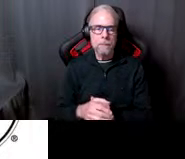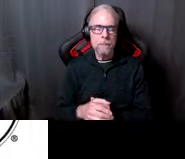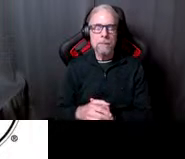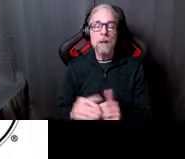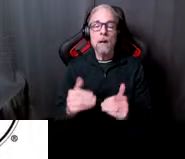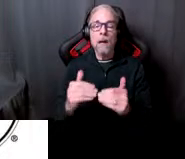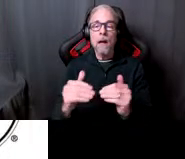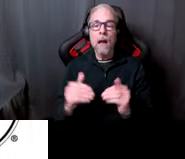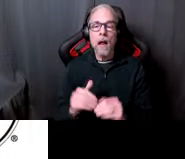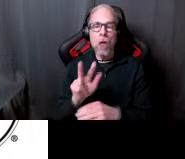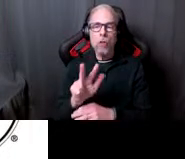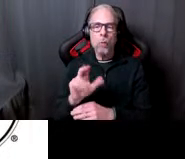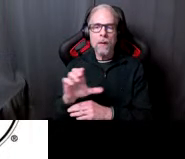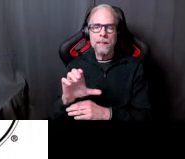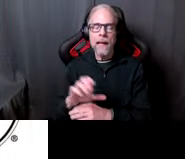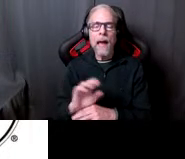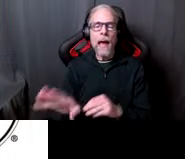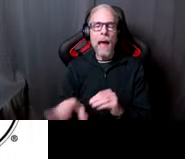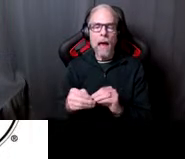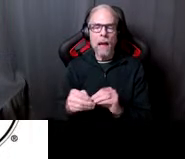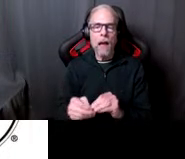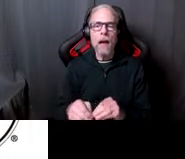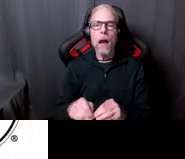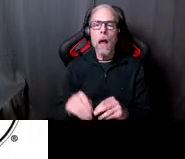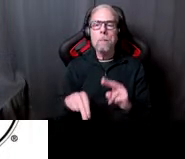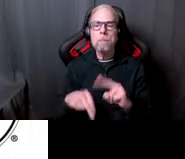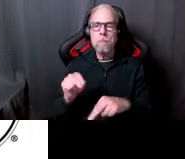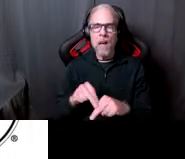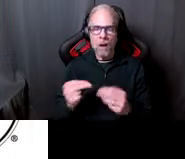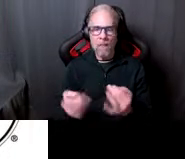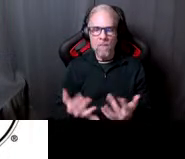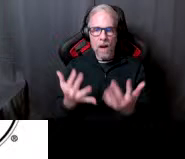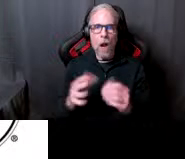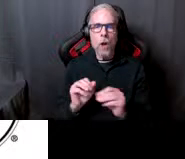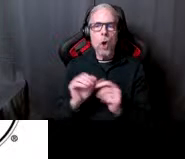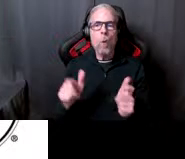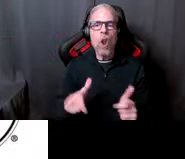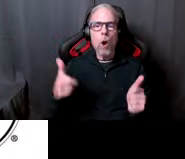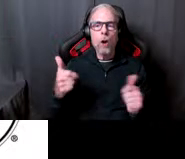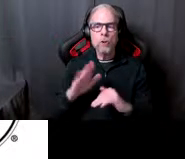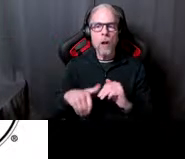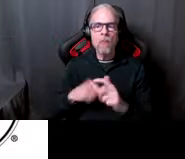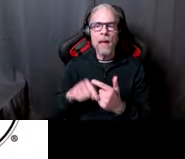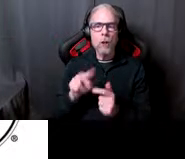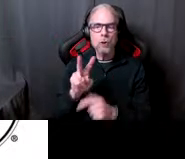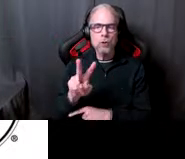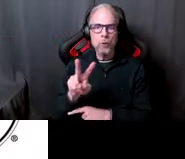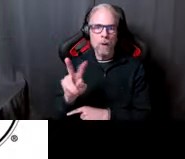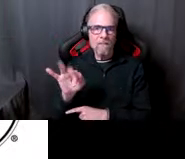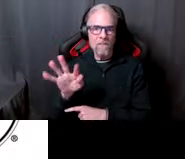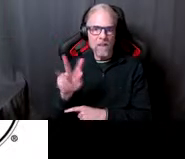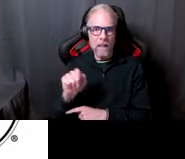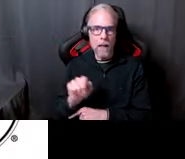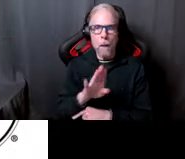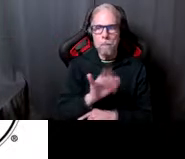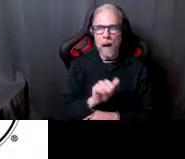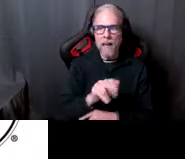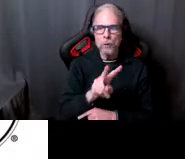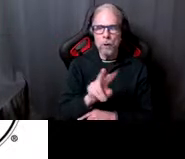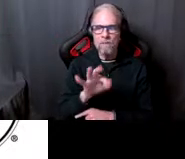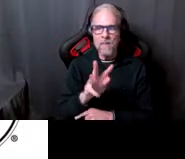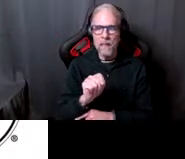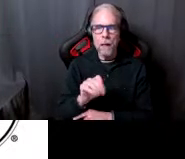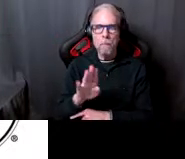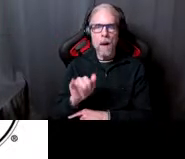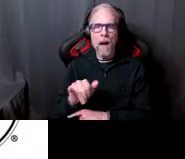Under 3C, we added build fires no larger than 2 feet by 2 feet by 2 feet